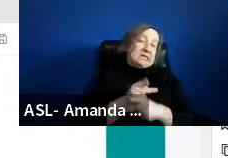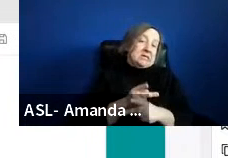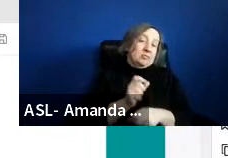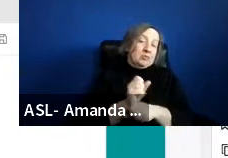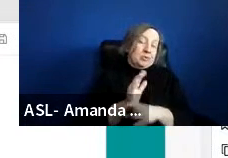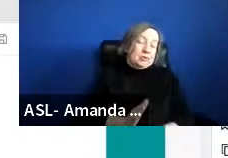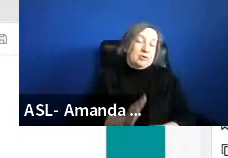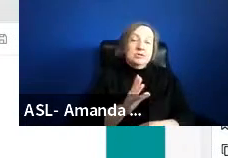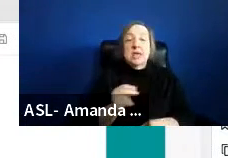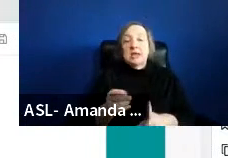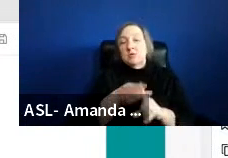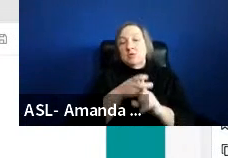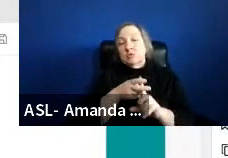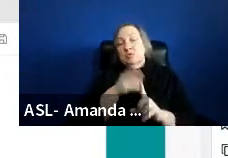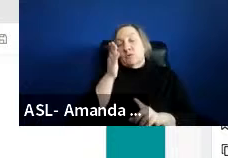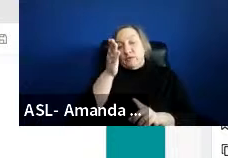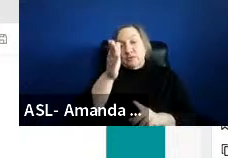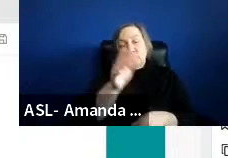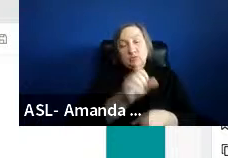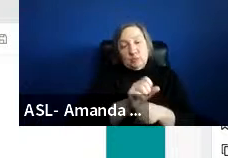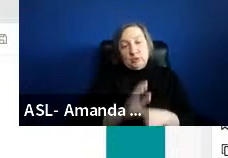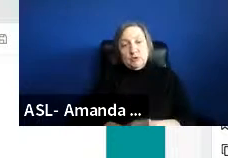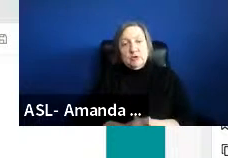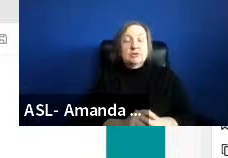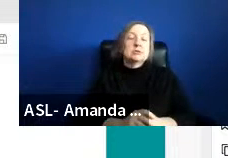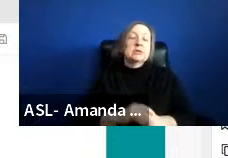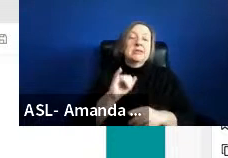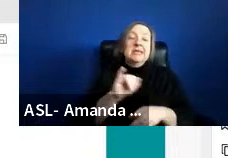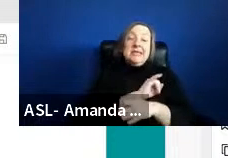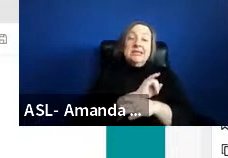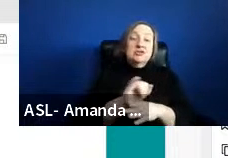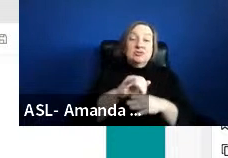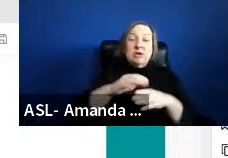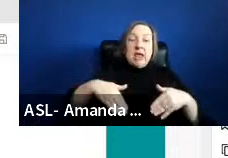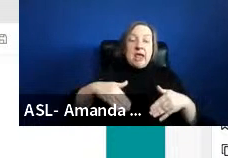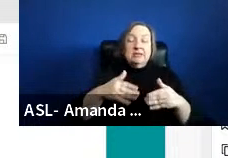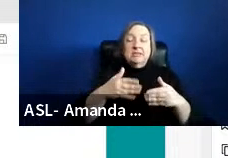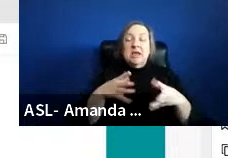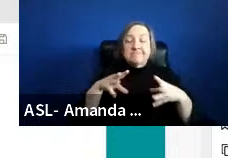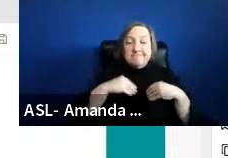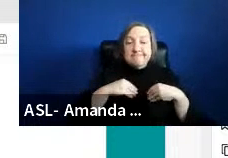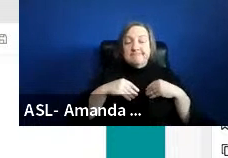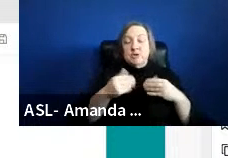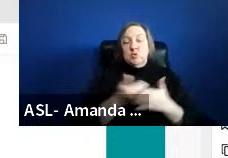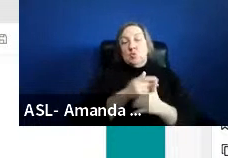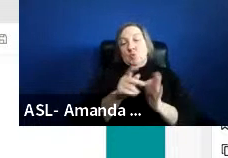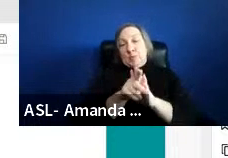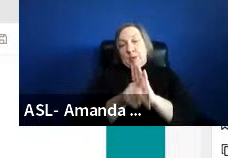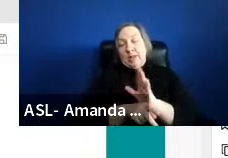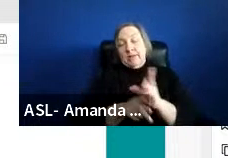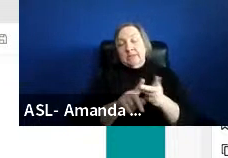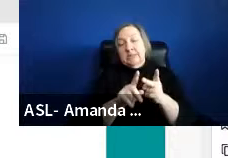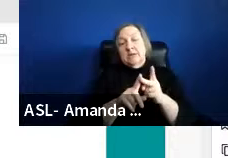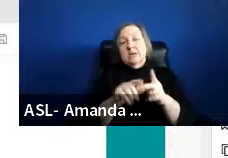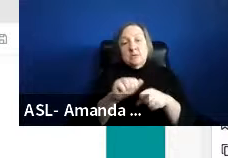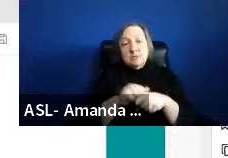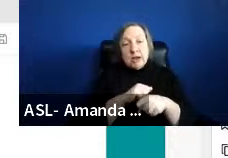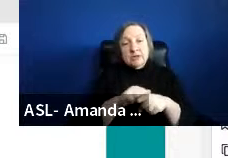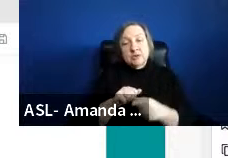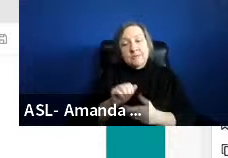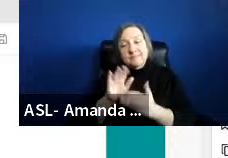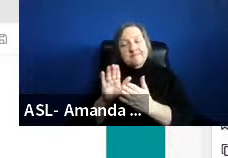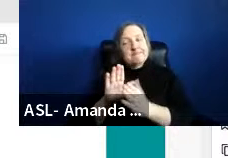and recruit future workers. The industry has not yet widely adopted policies and practices that effectively address job